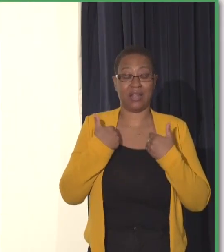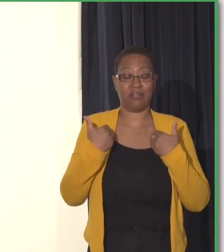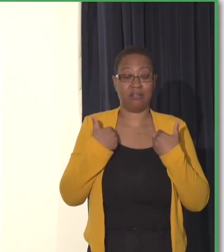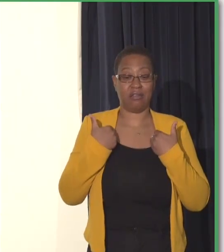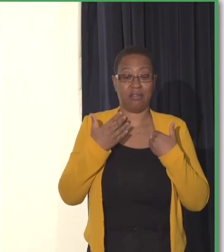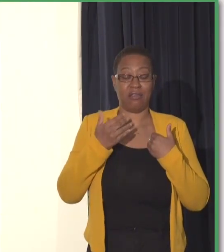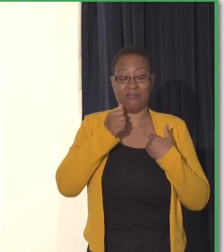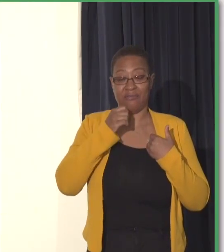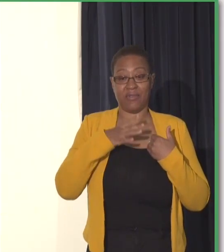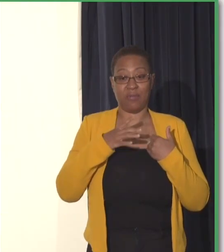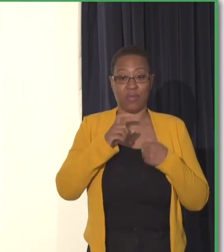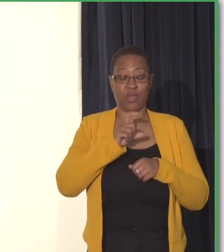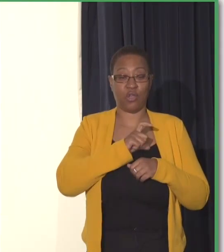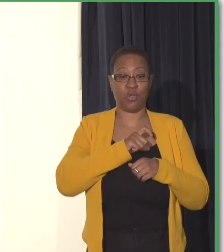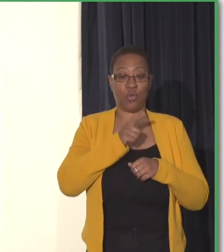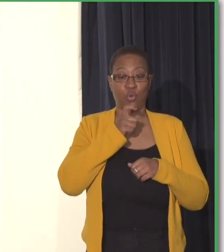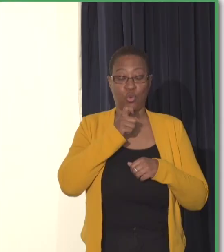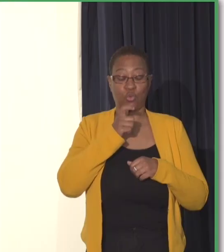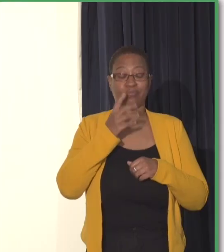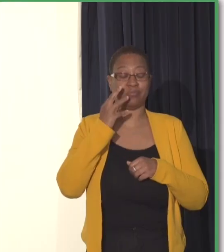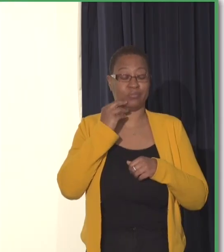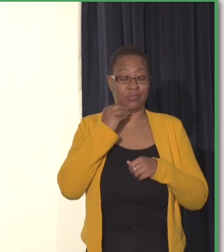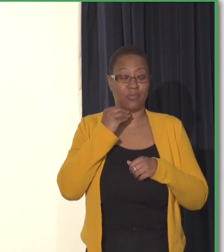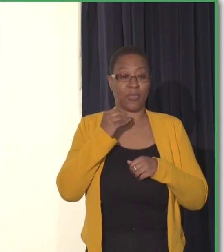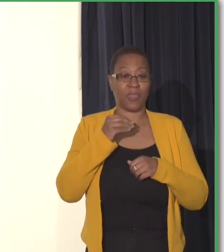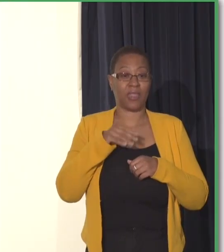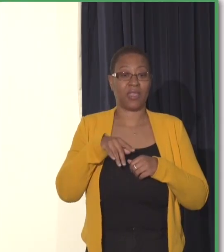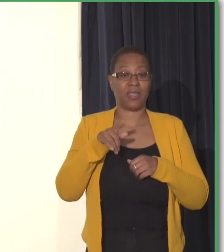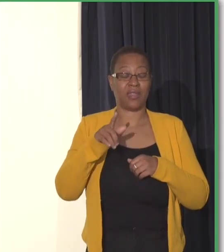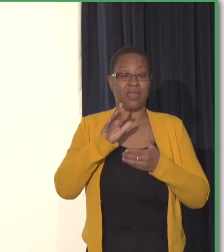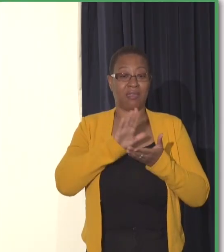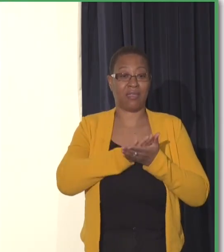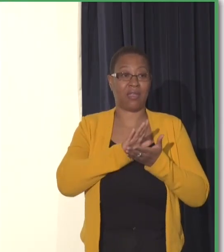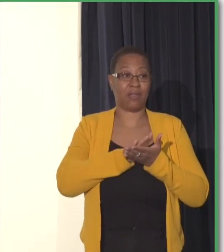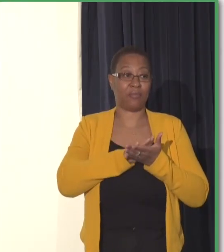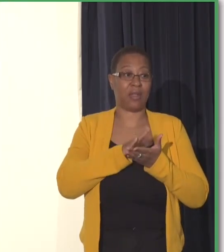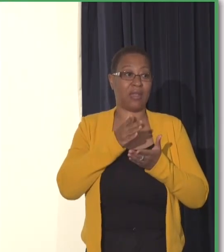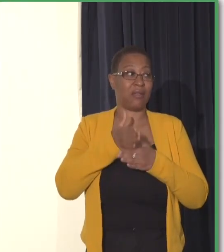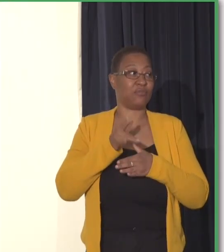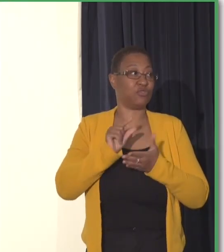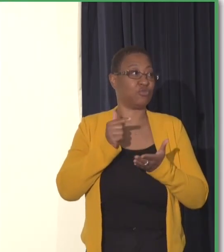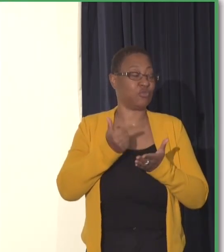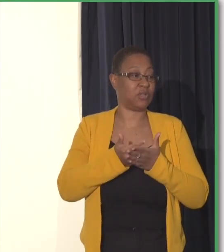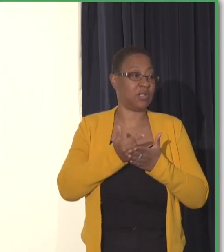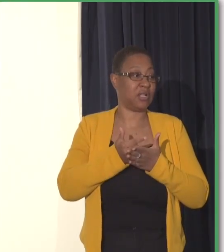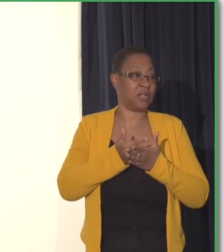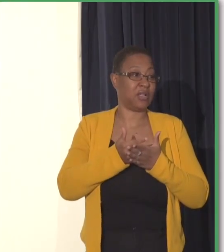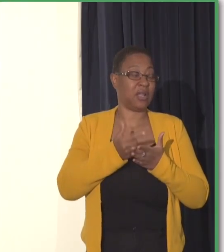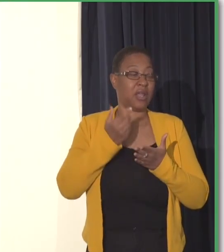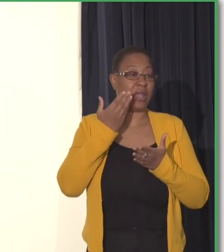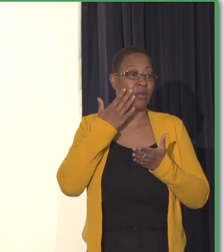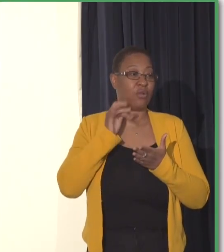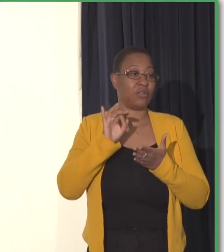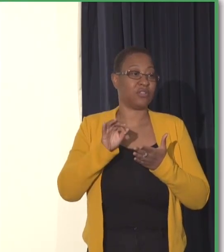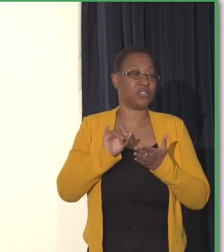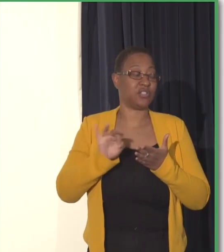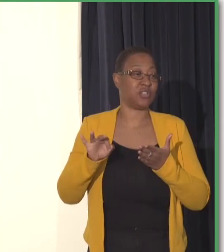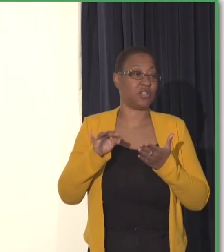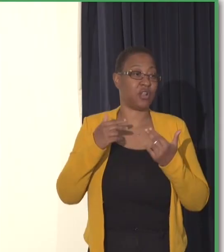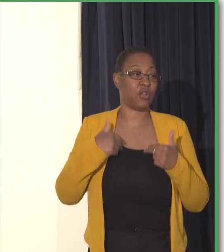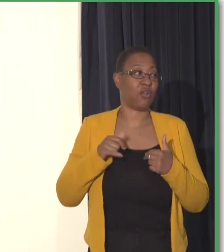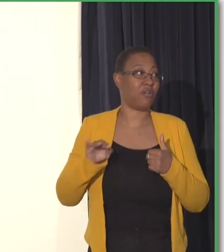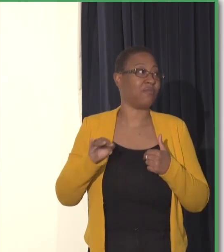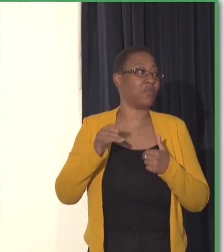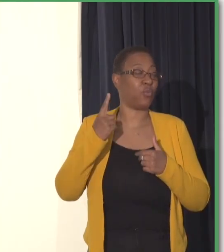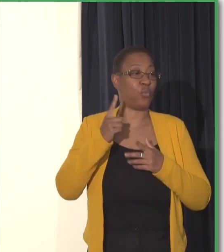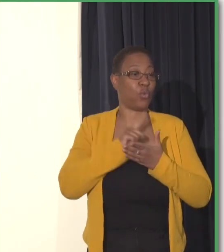female officer who went through the Reserve Academy, and shortly after she graduated, I don't even think she actually put the reserve uniform on. About a week later, she was in the Detroit